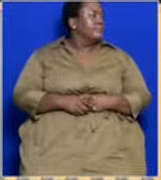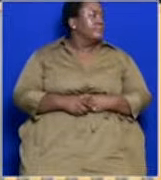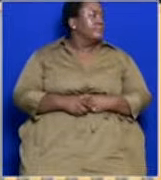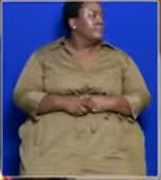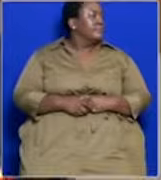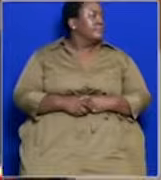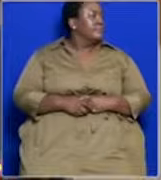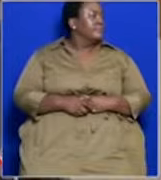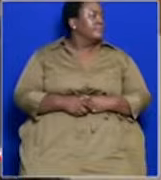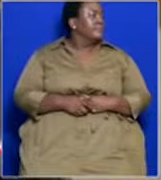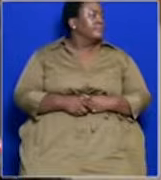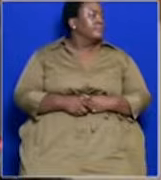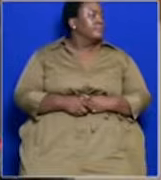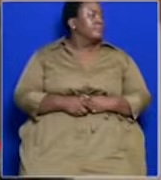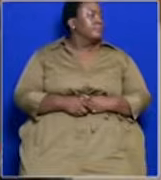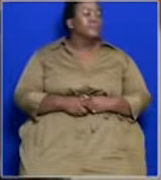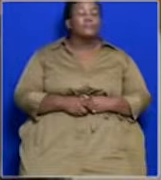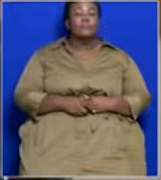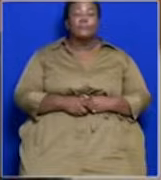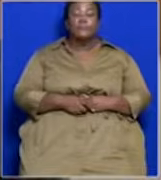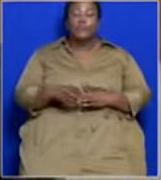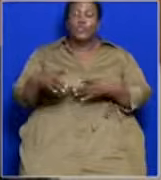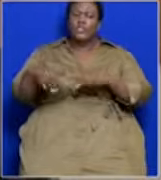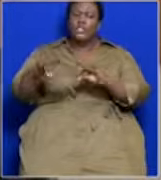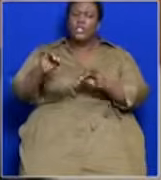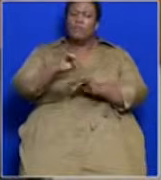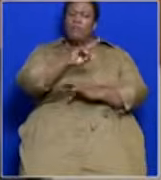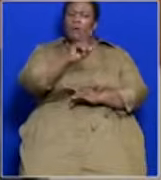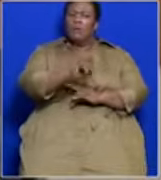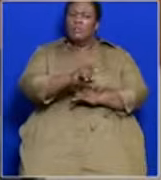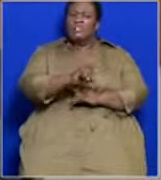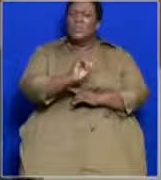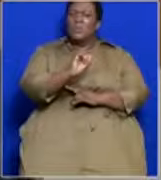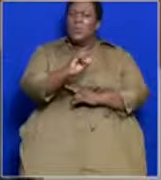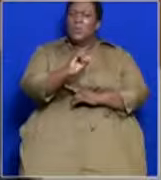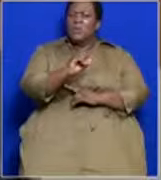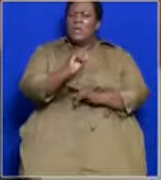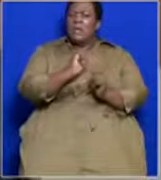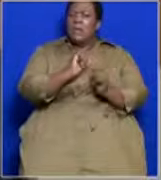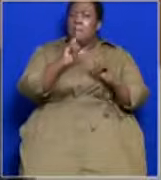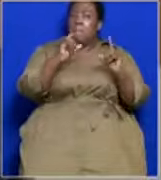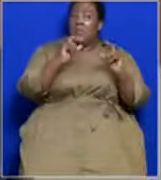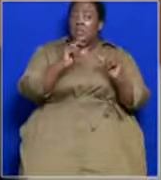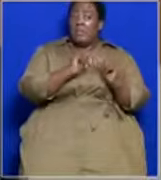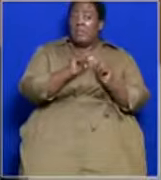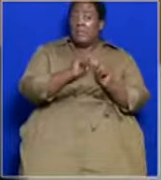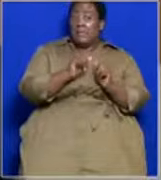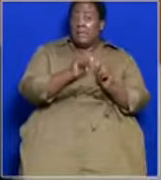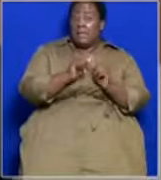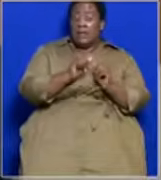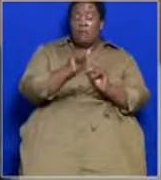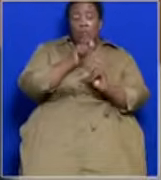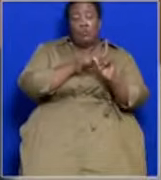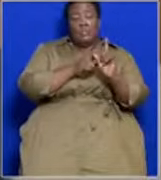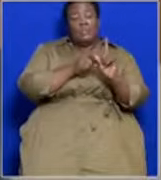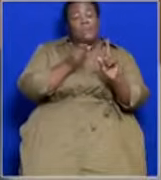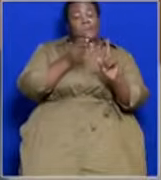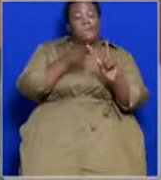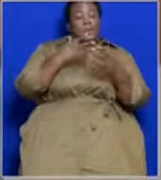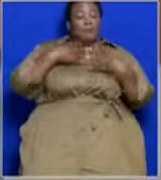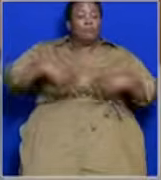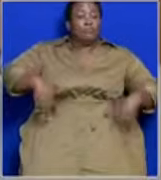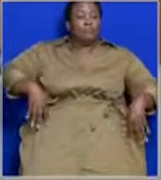The chair had inquired whether or not there is a better picture of the person in this clothing marked EMPD.